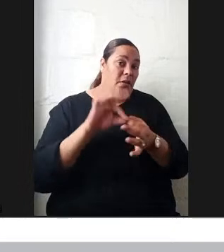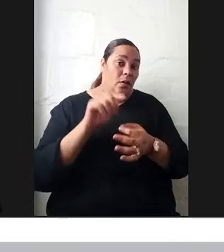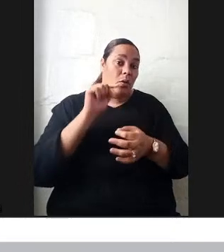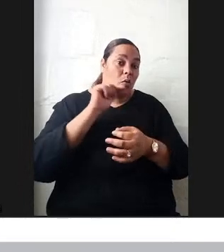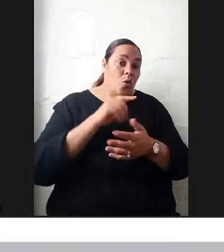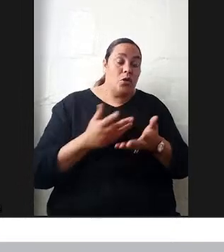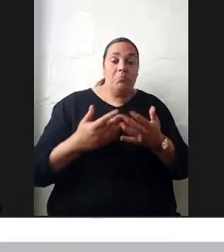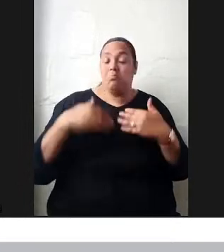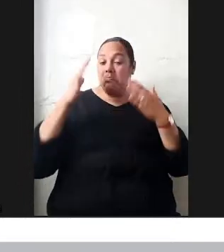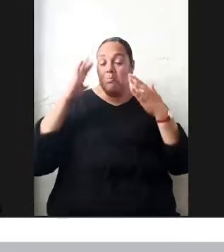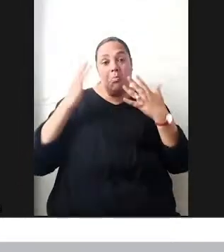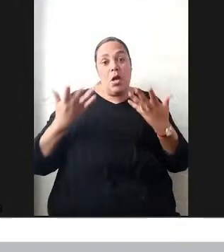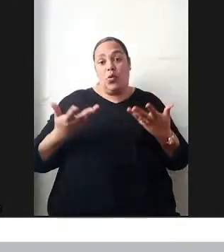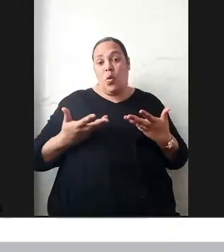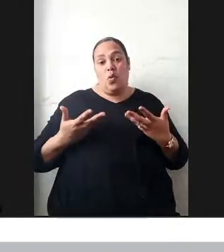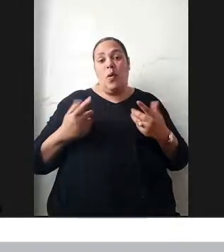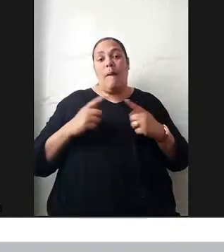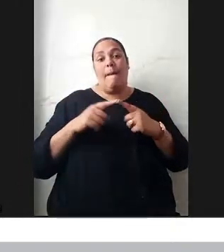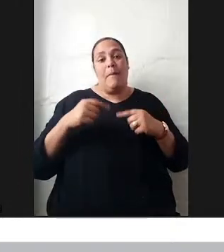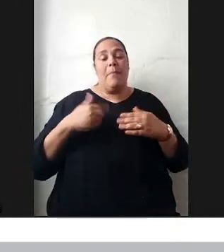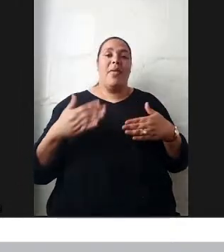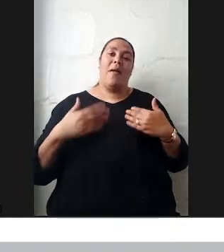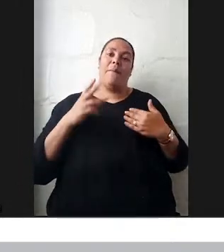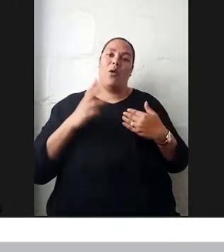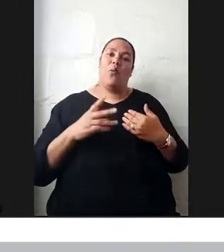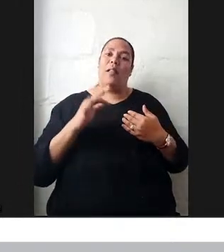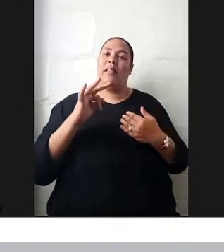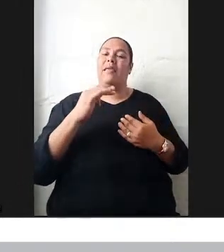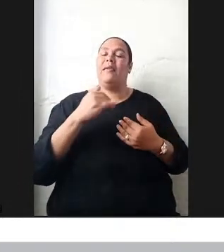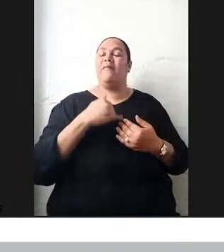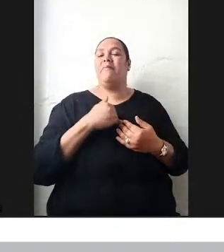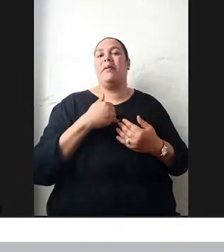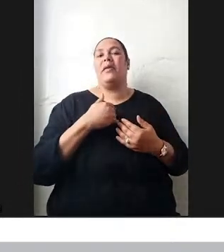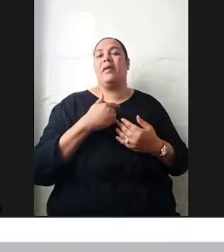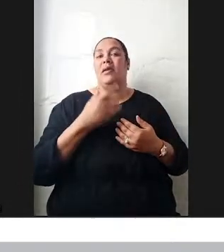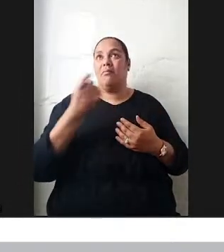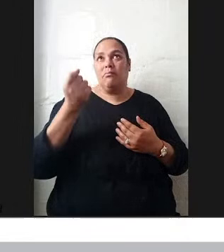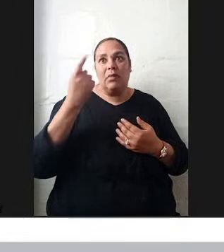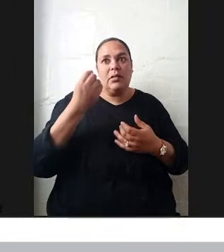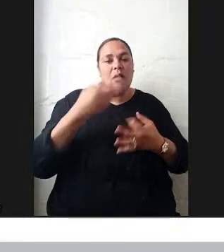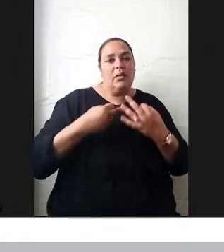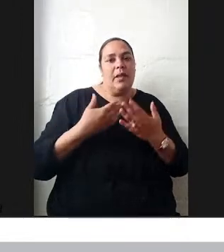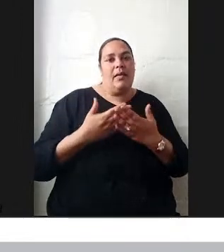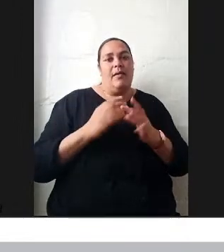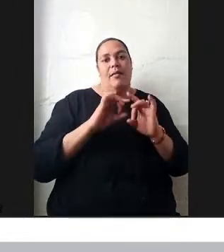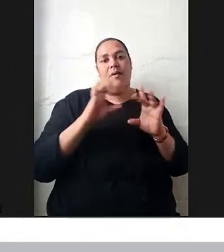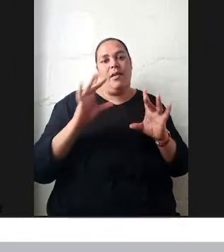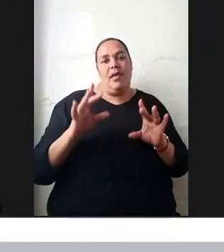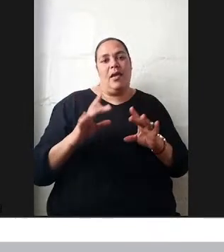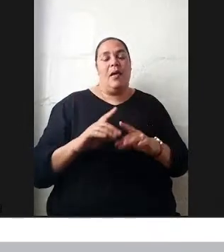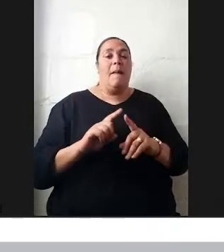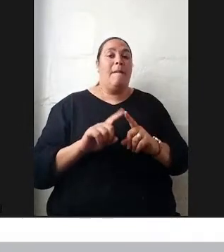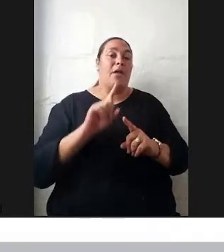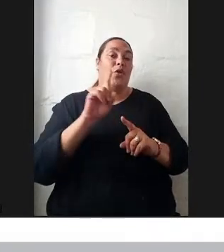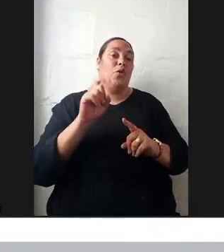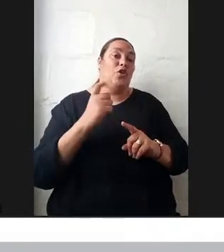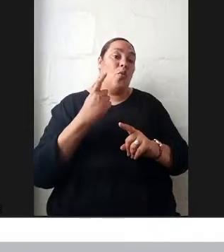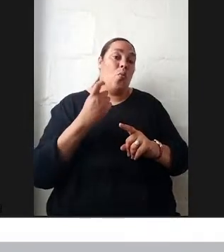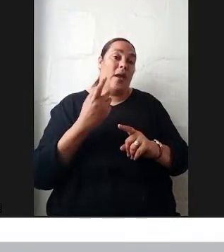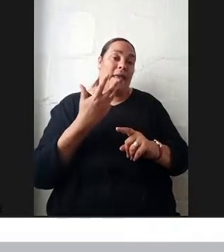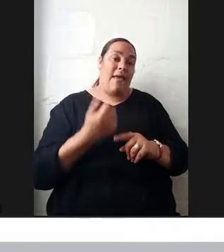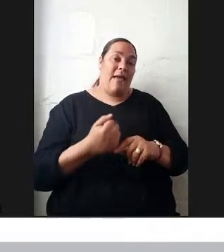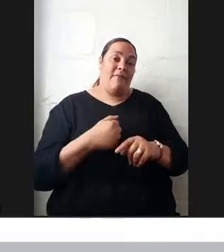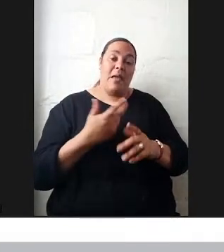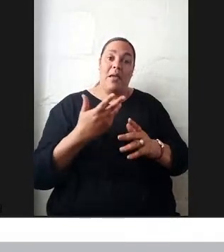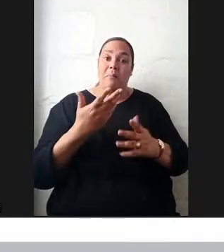know. I'll be happy if I'm made to understand. One question that I have, can one be told